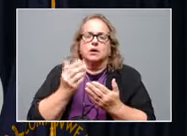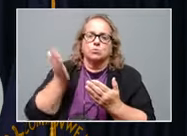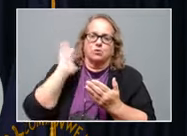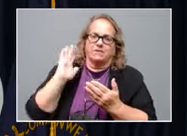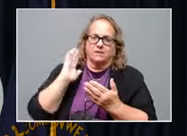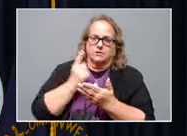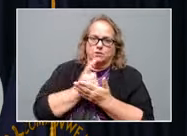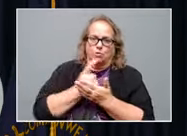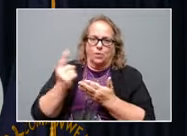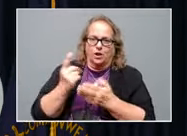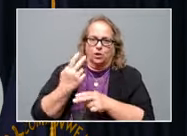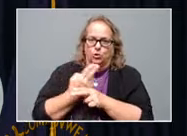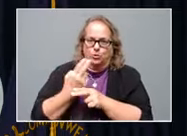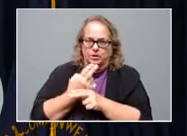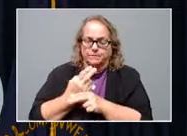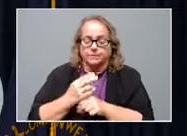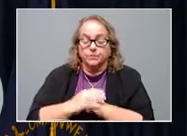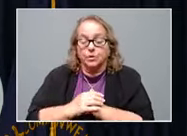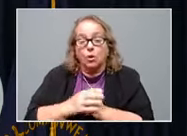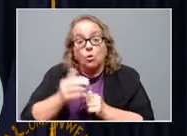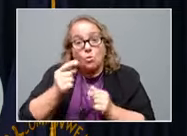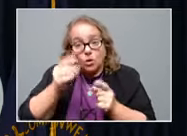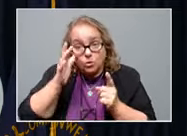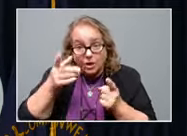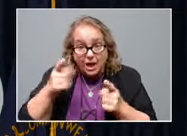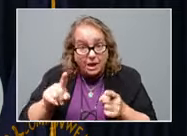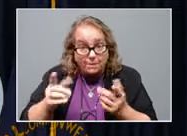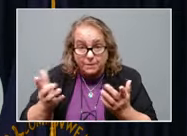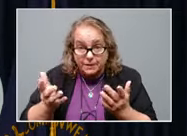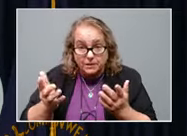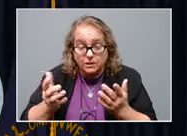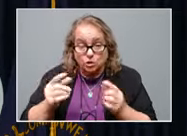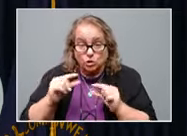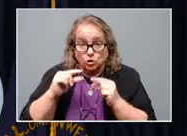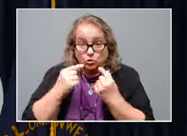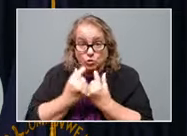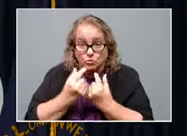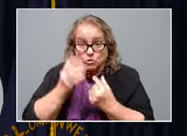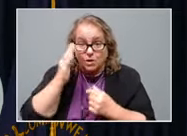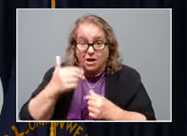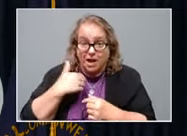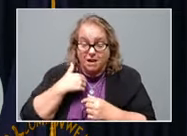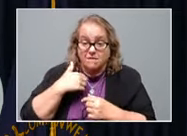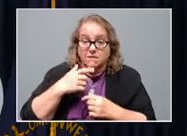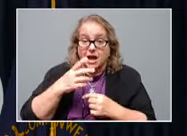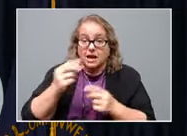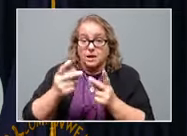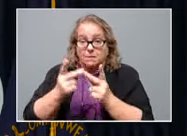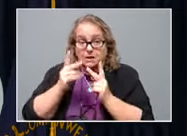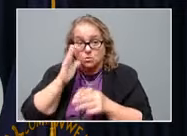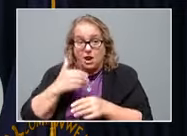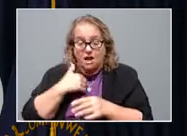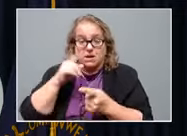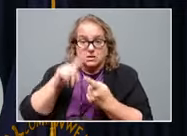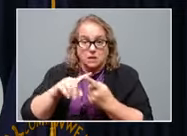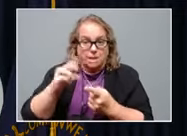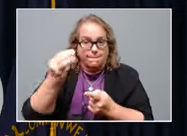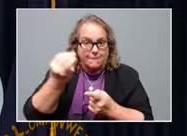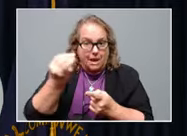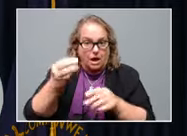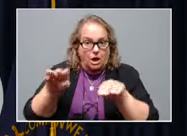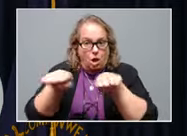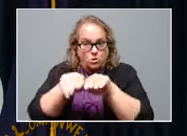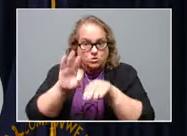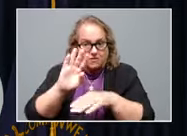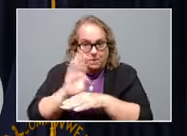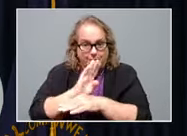So what's going to happen is sites are going to have until Monday close of business each week to request